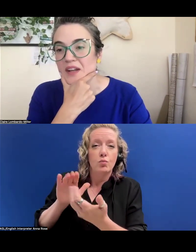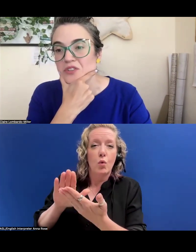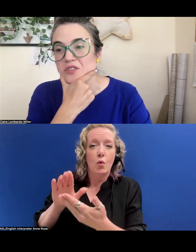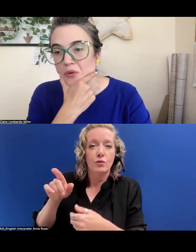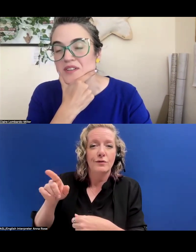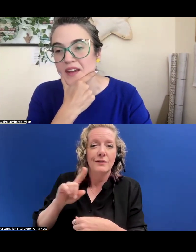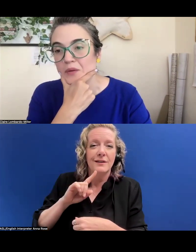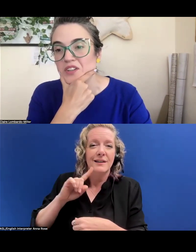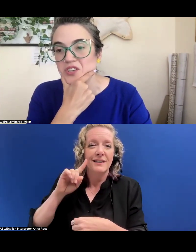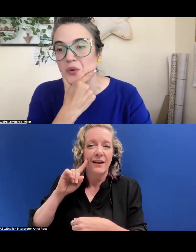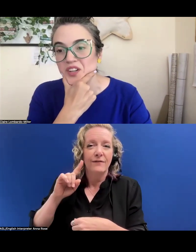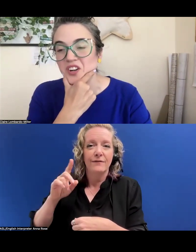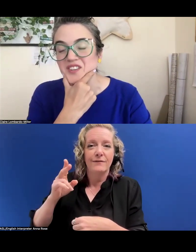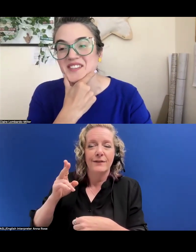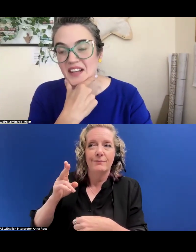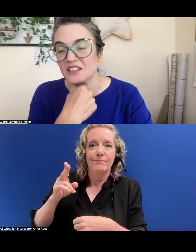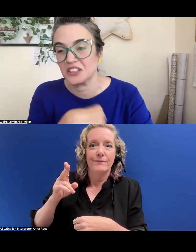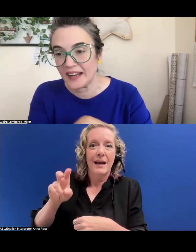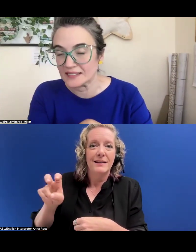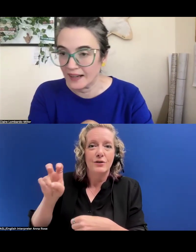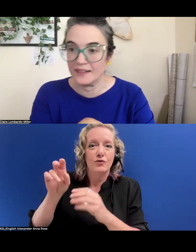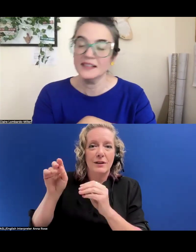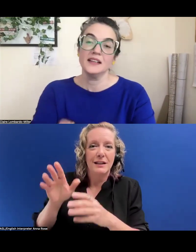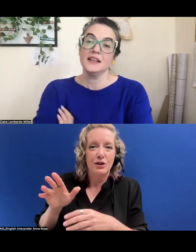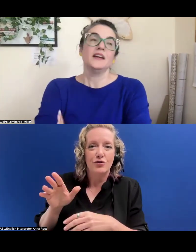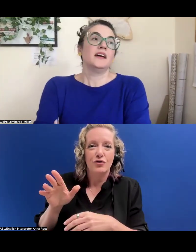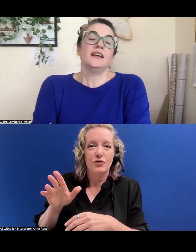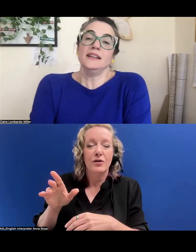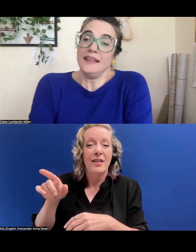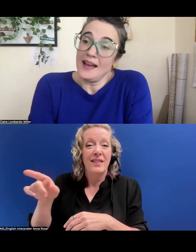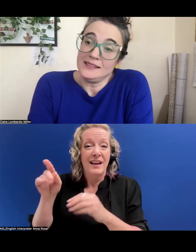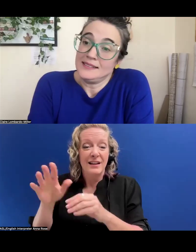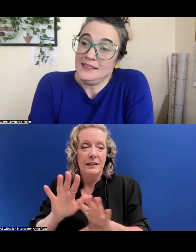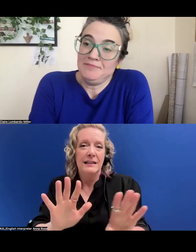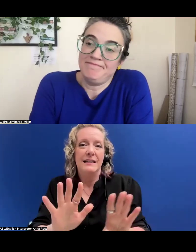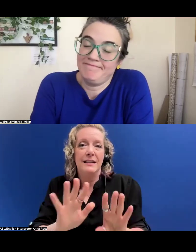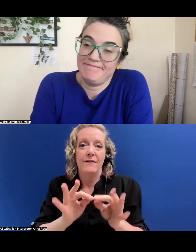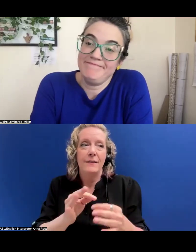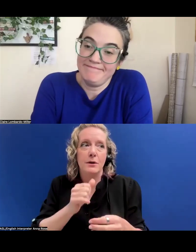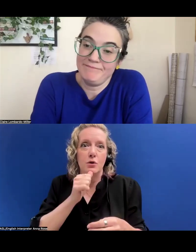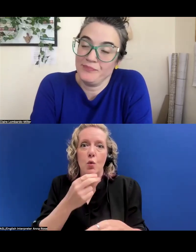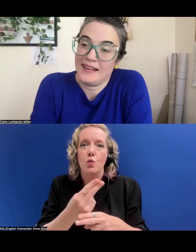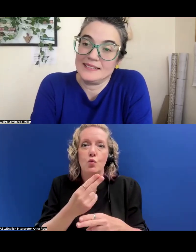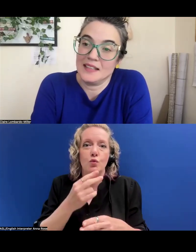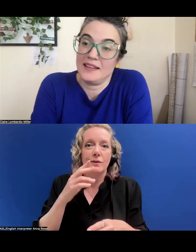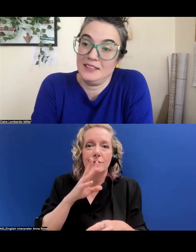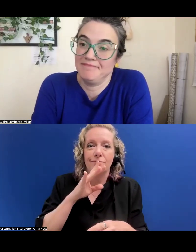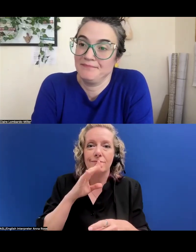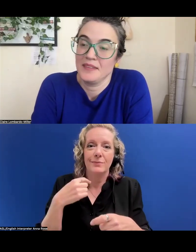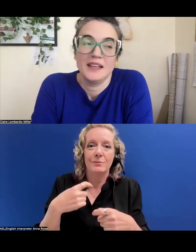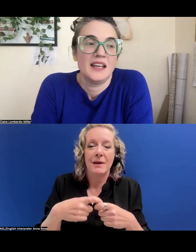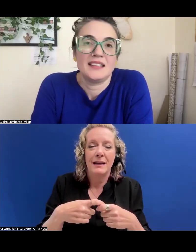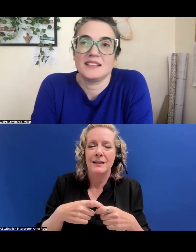that language supports language? She only encourages English and ASL. Yes, that is a